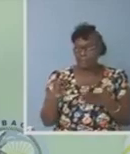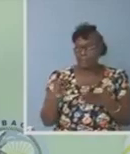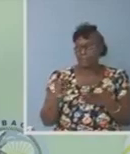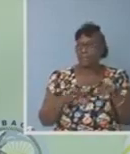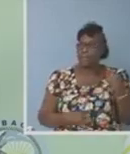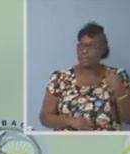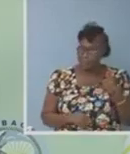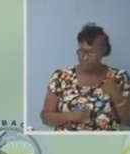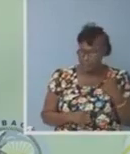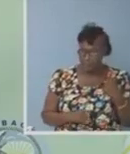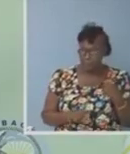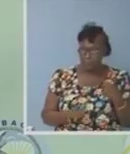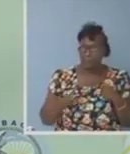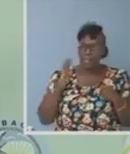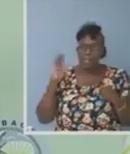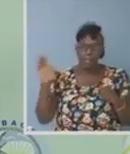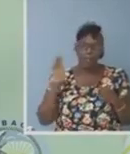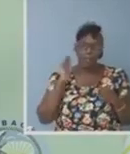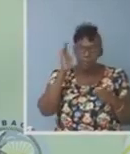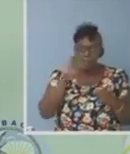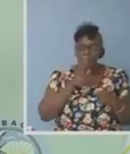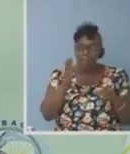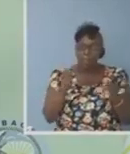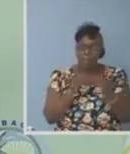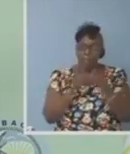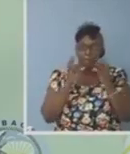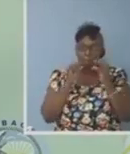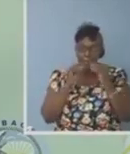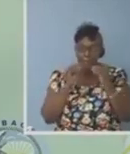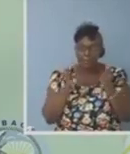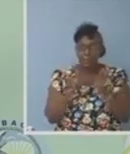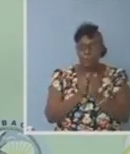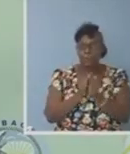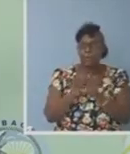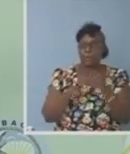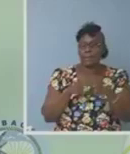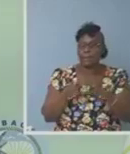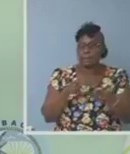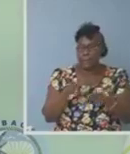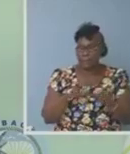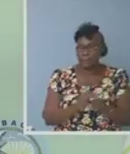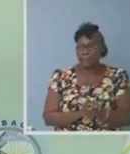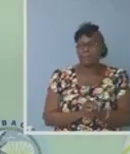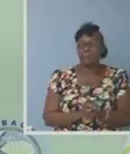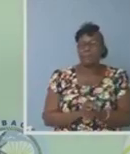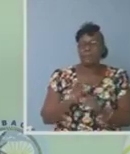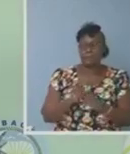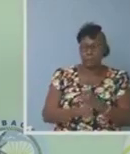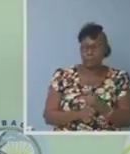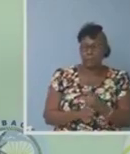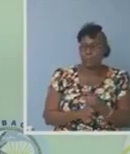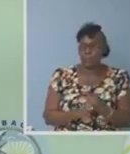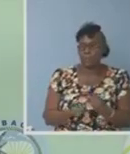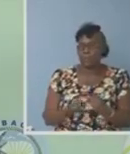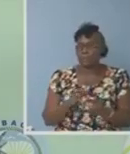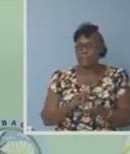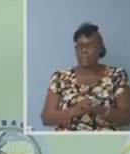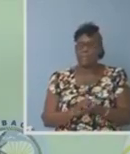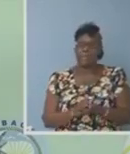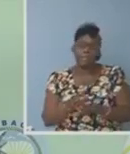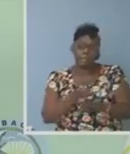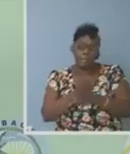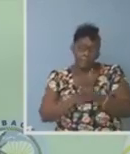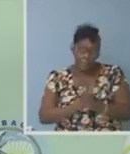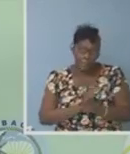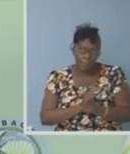Commerce and the tourism stakeholders as we seek to ensure, first and foremost, job